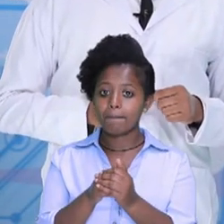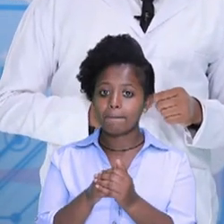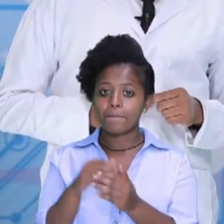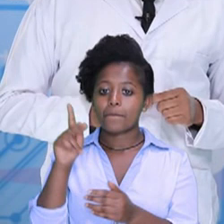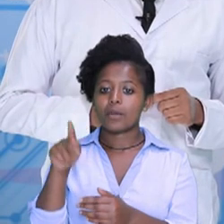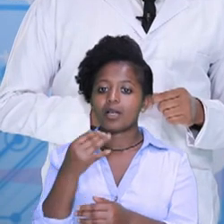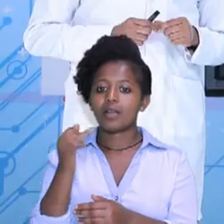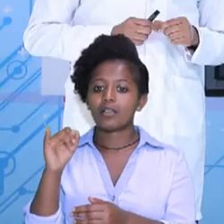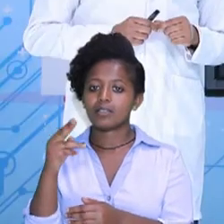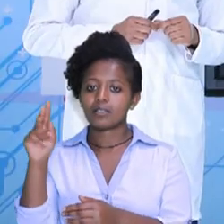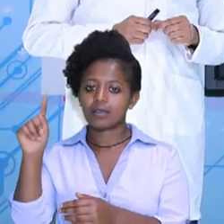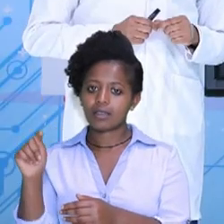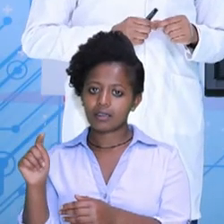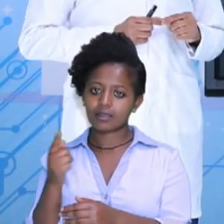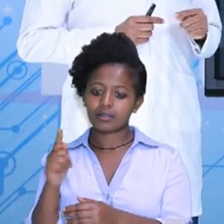Palestine.